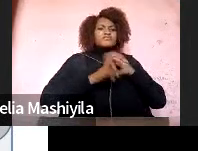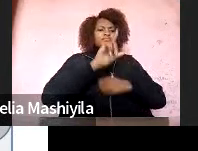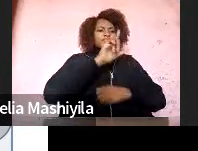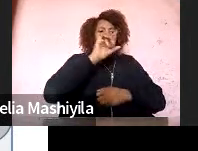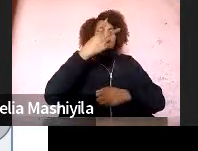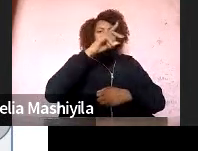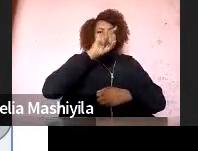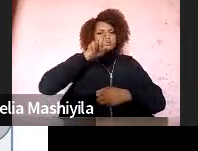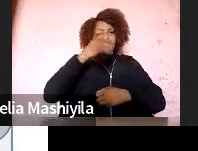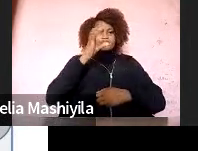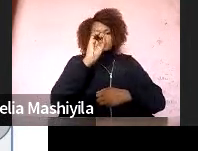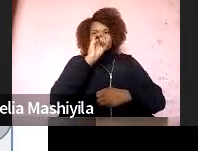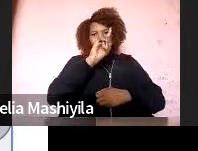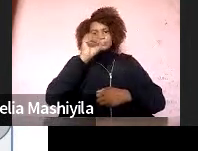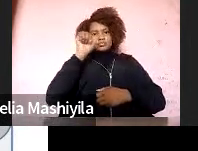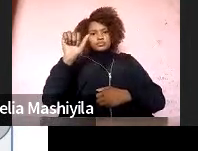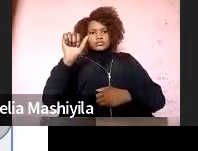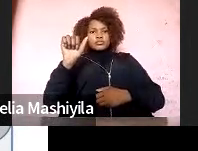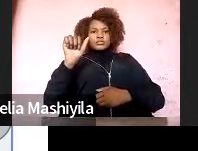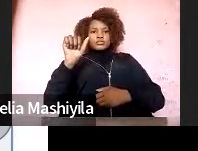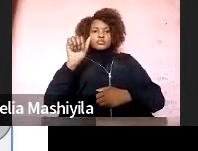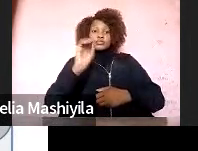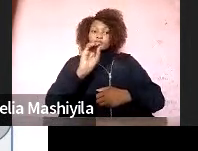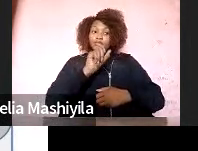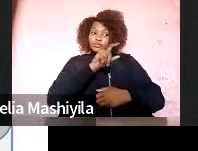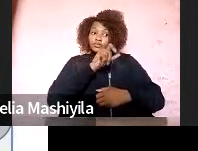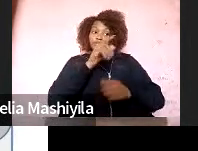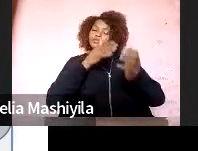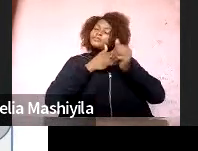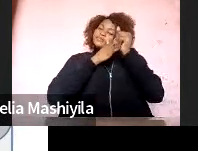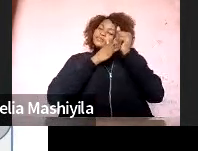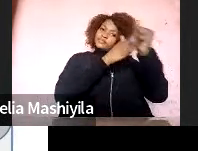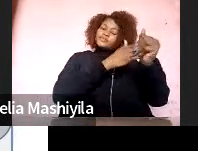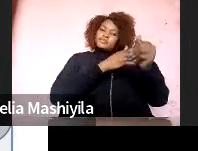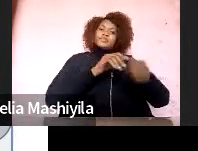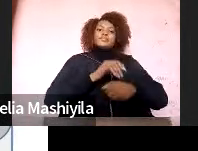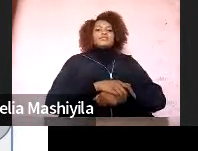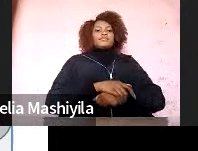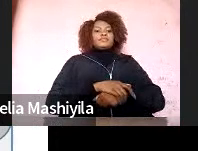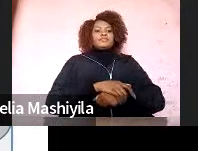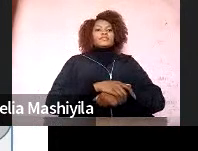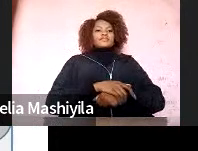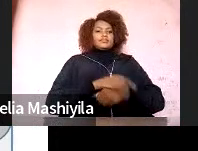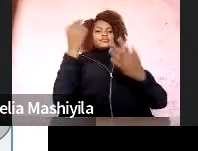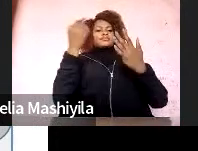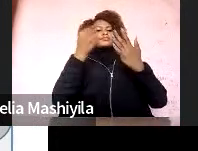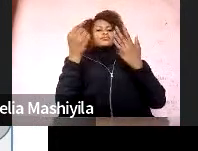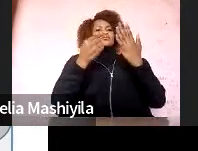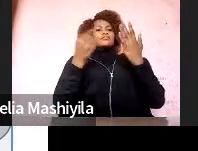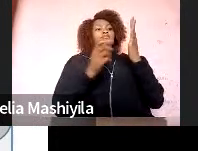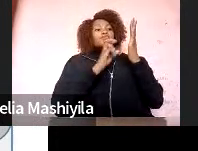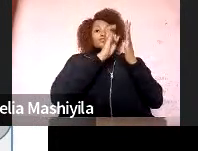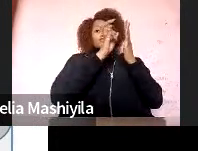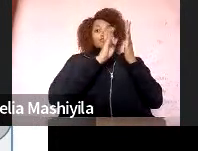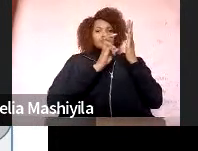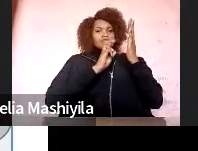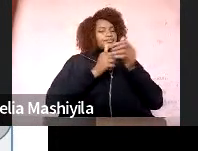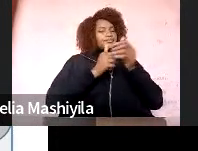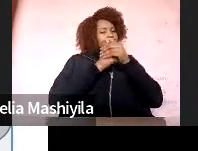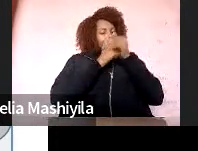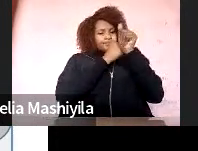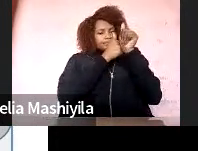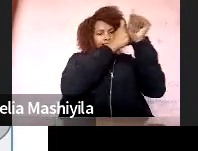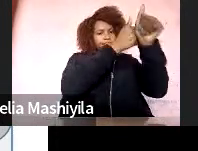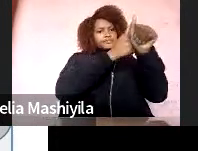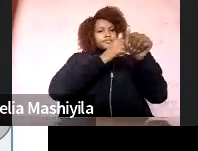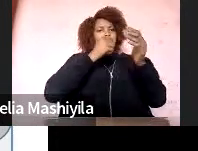77H.16, they guide. And these guidelines, these rules needs to be followed. And when they are